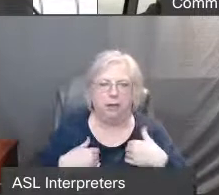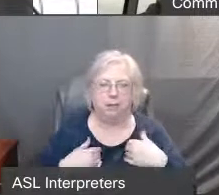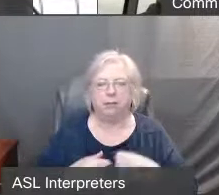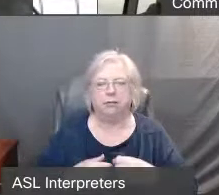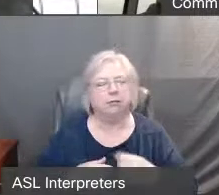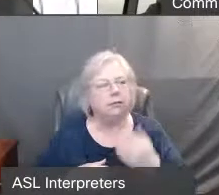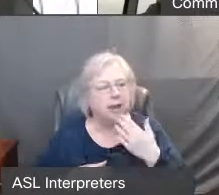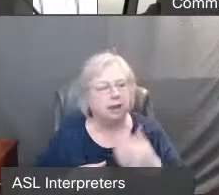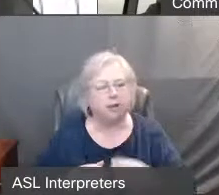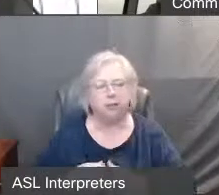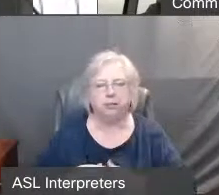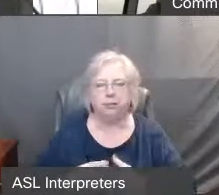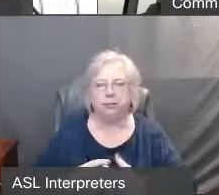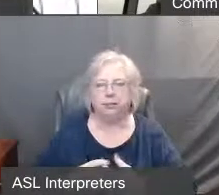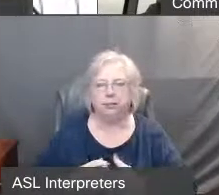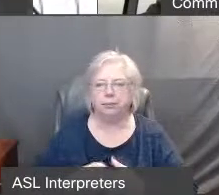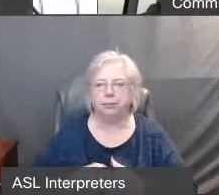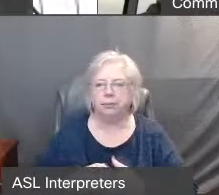Thank you.